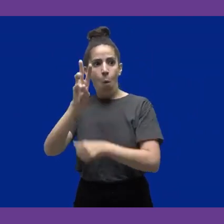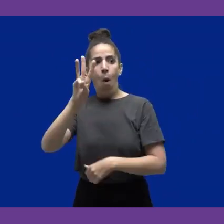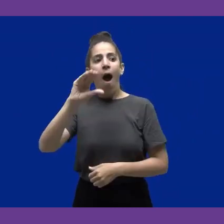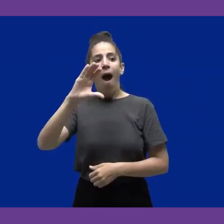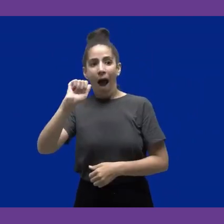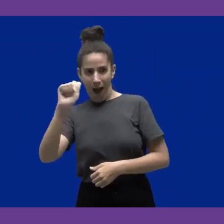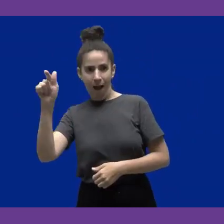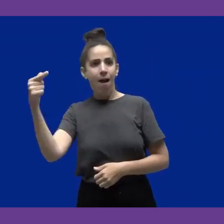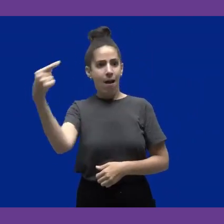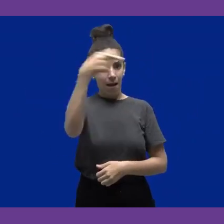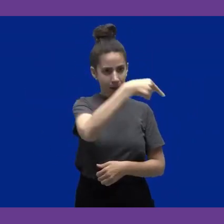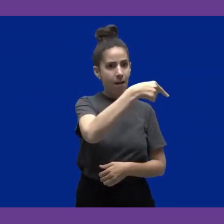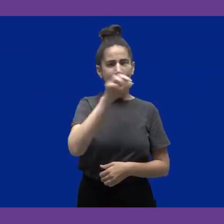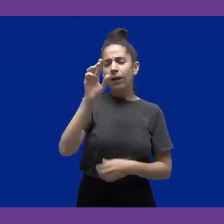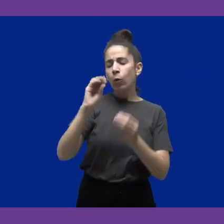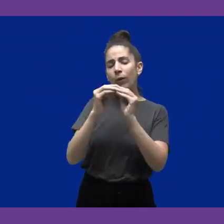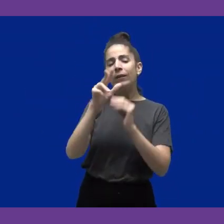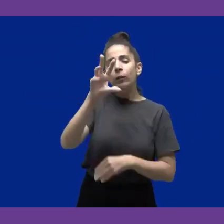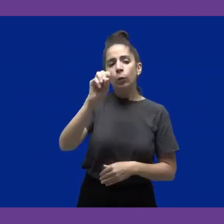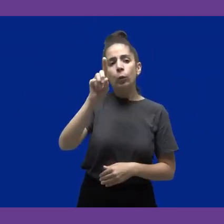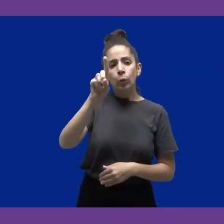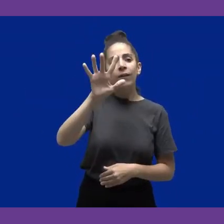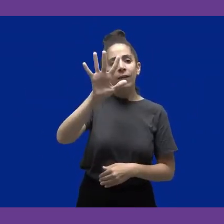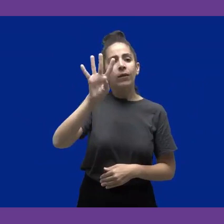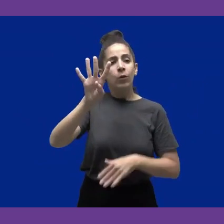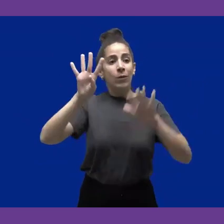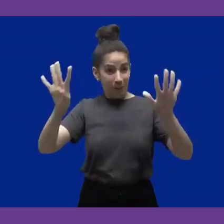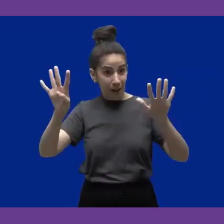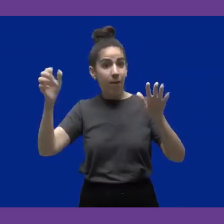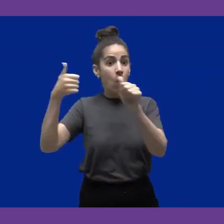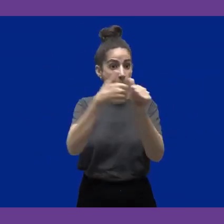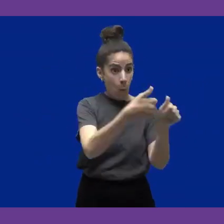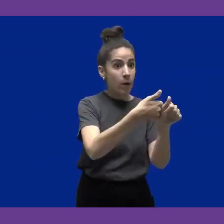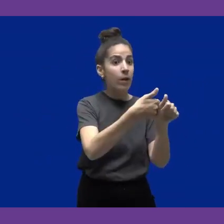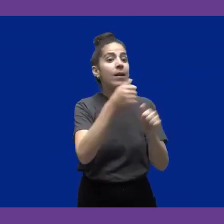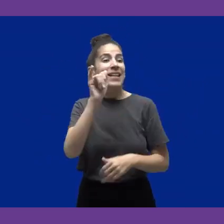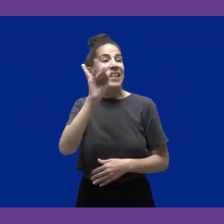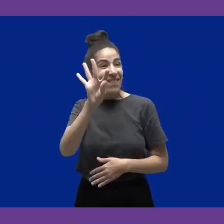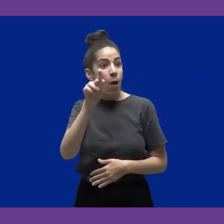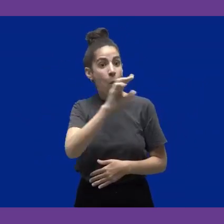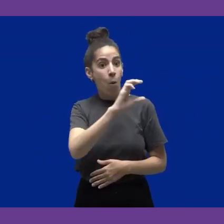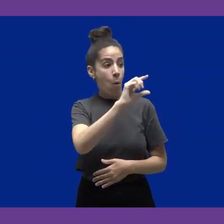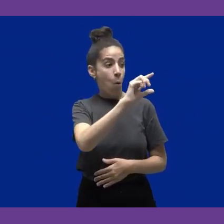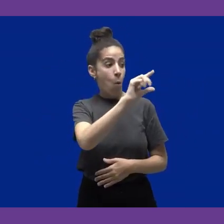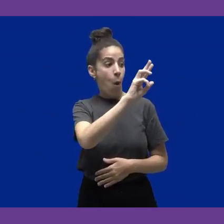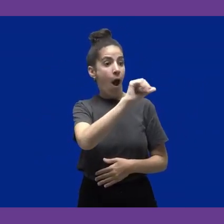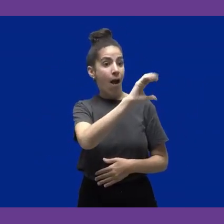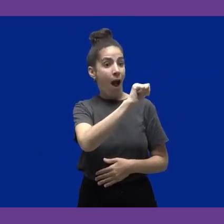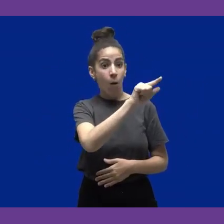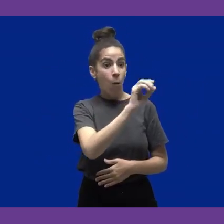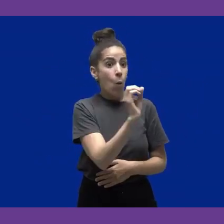fulfilling with WCAG, you are on the safe side because they are fully aligned, and there's a close working